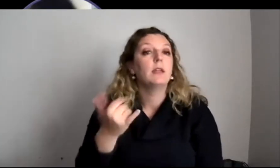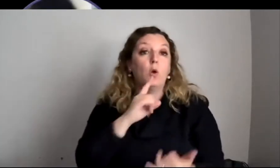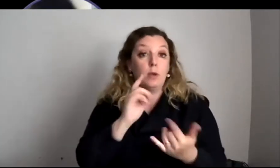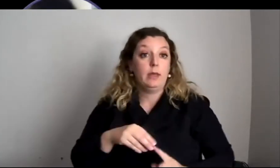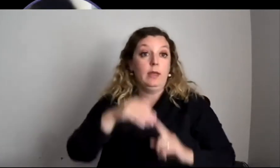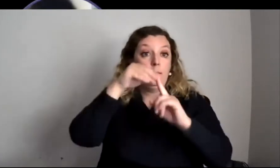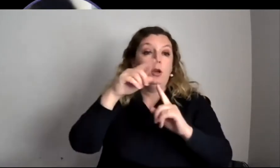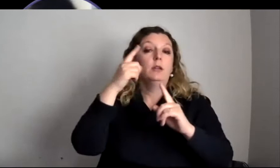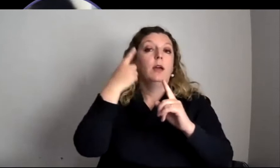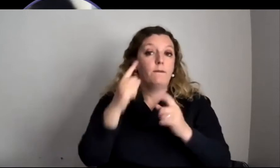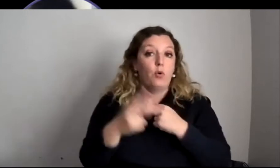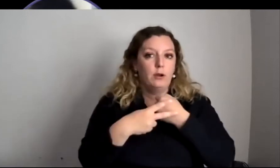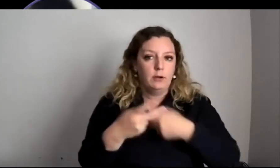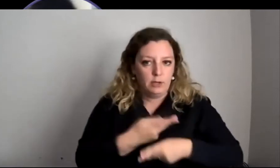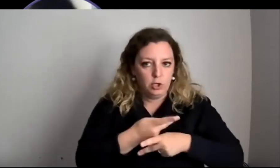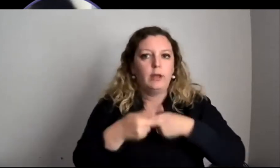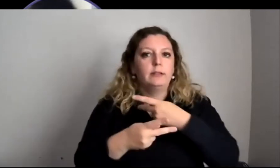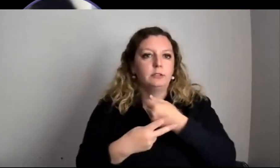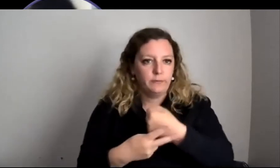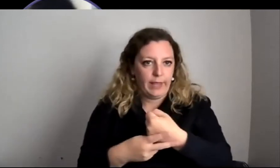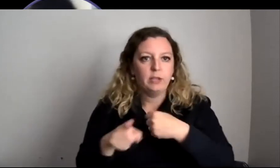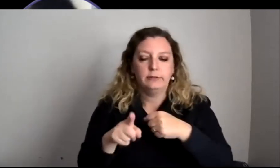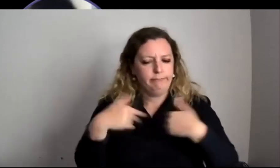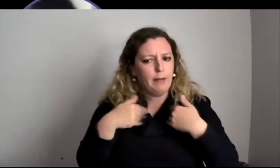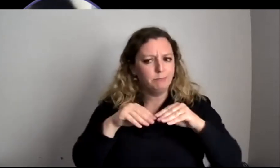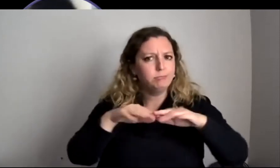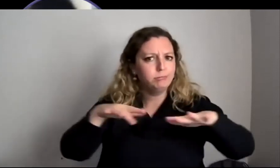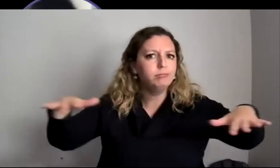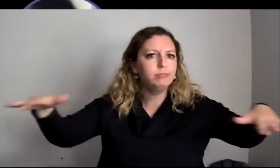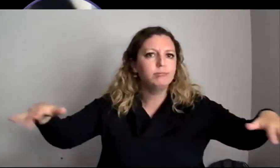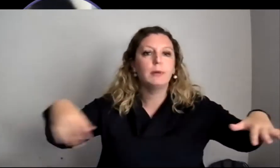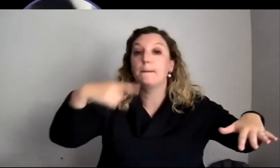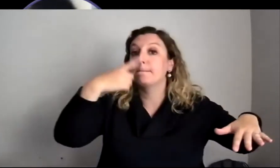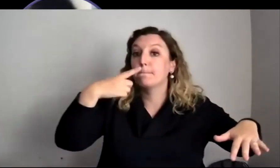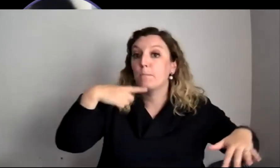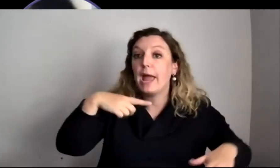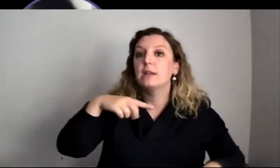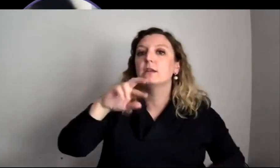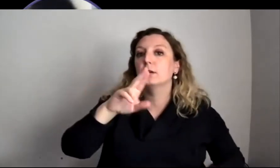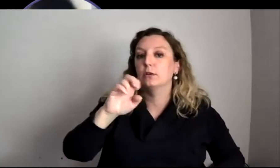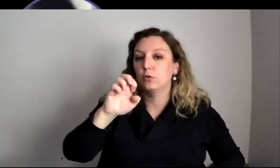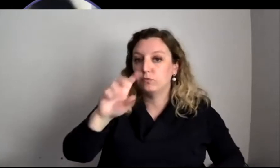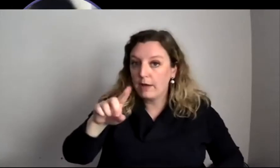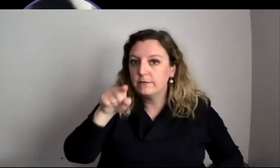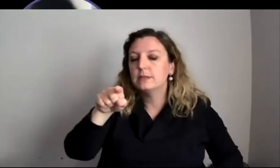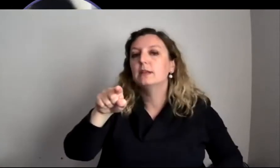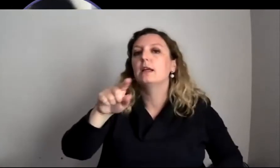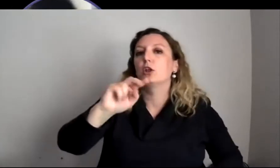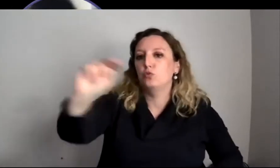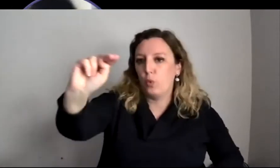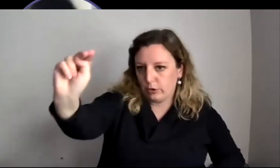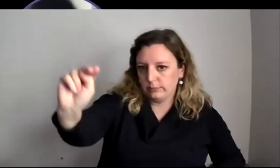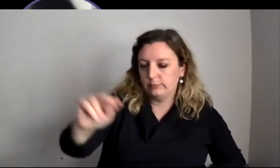terms of conservation is that these animals are widespread. So the red ruffed lemurs here are found in northern Madagascar,